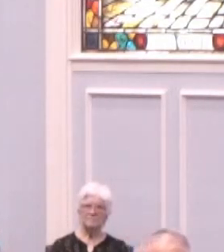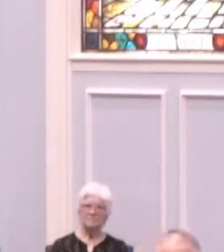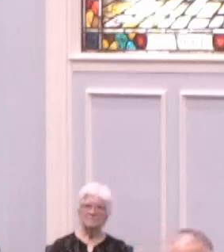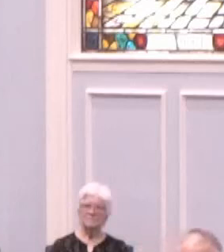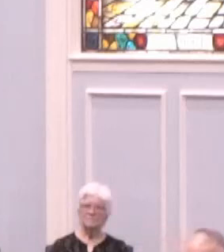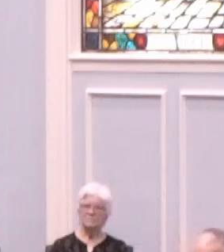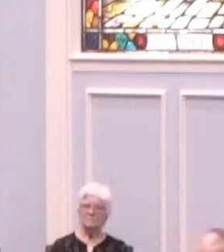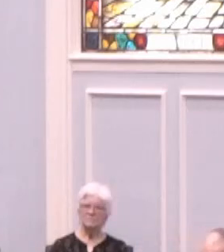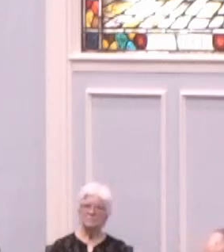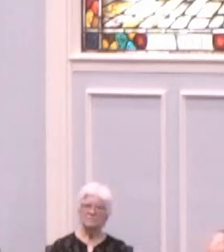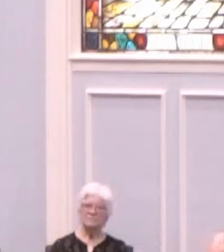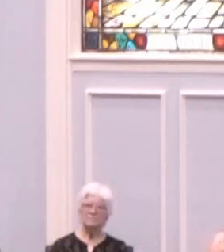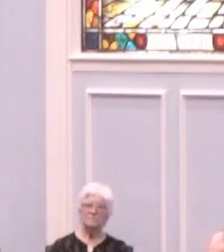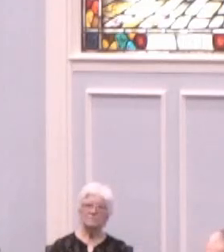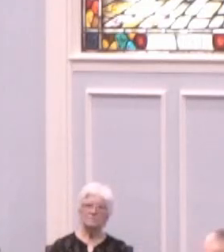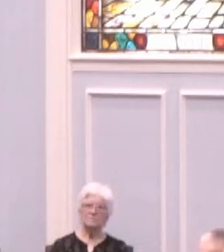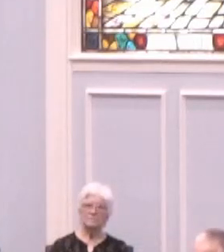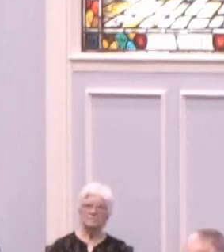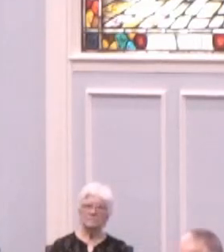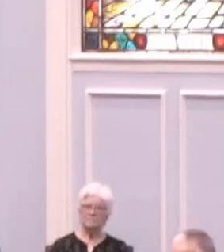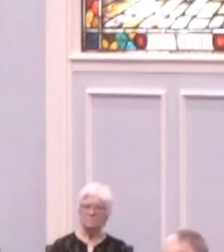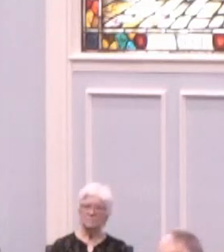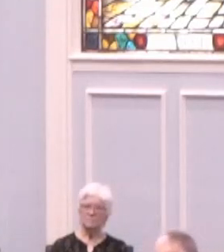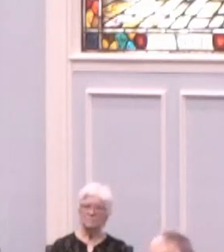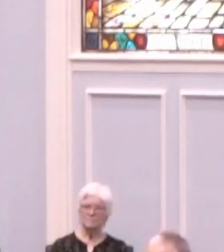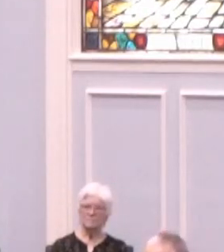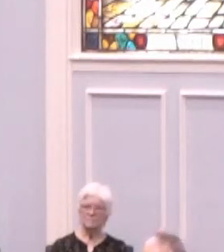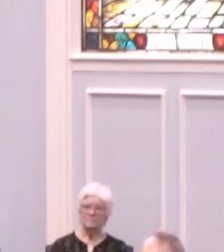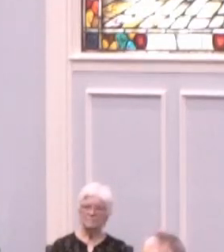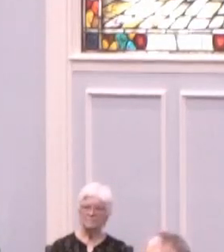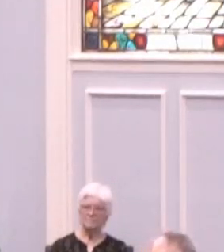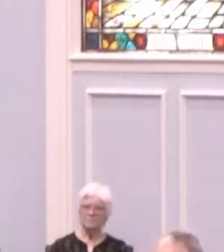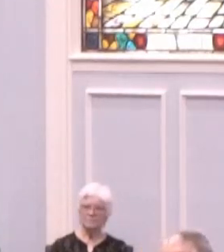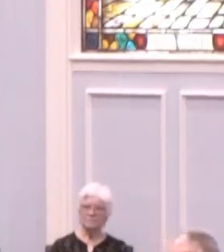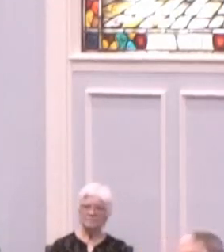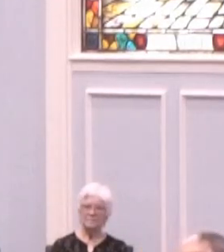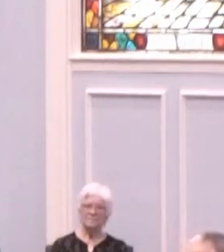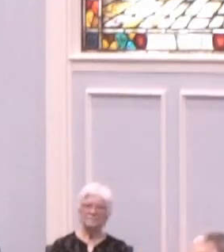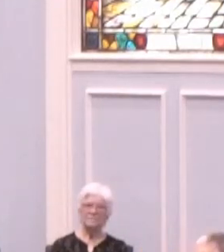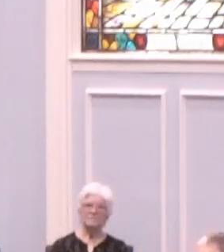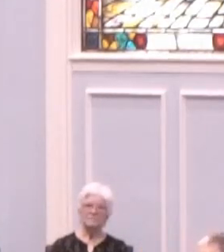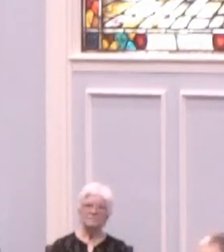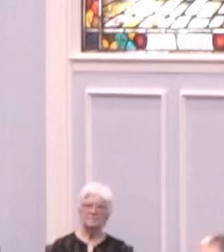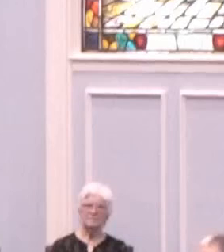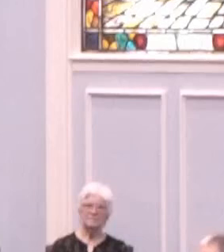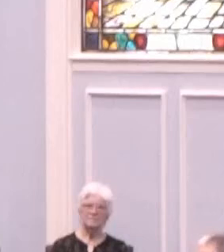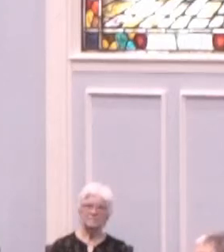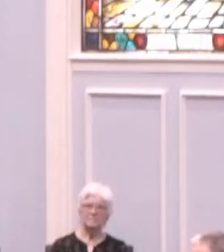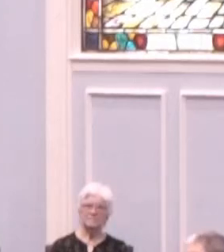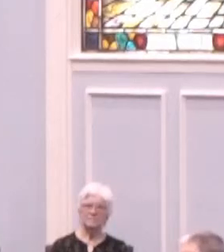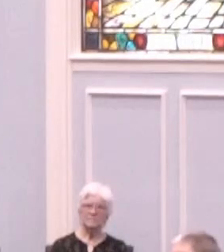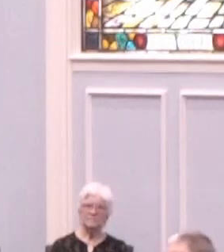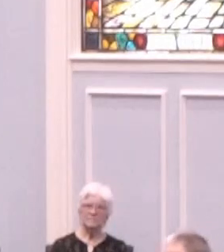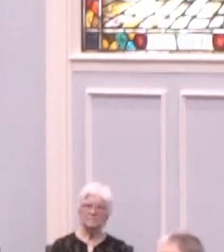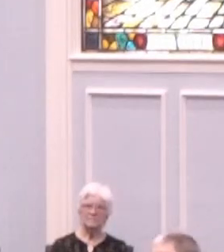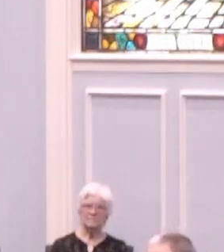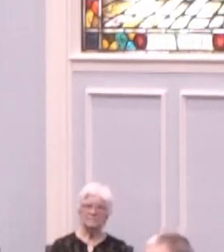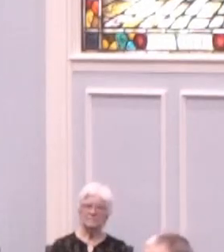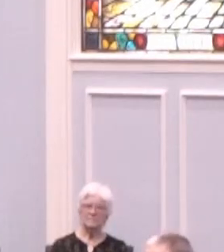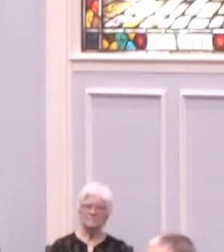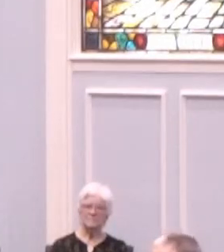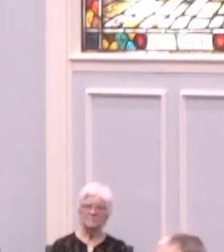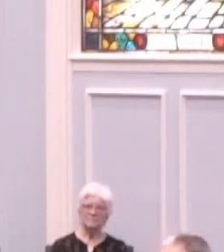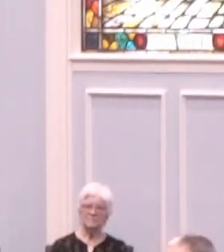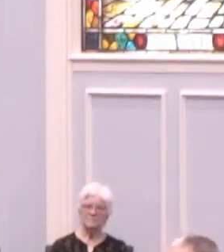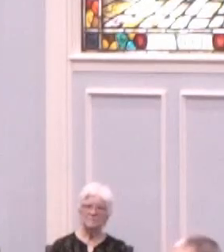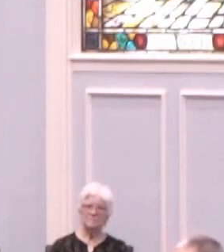My master's on the front porch. He's holding the door. I've gone and been adopted as